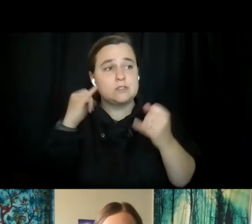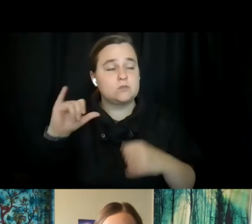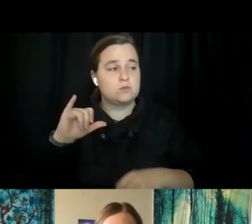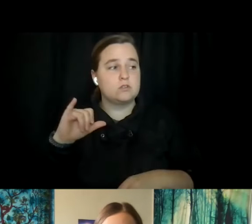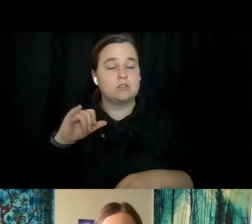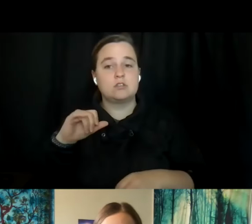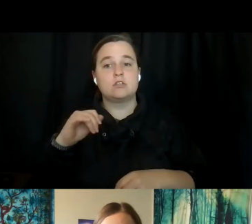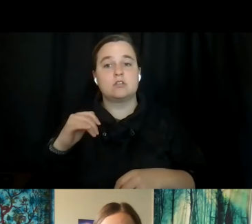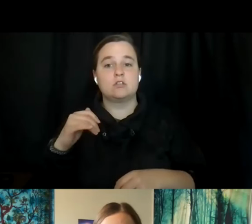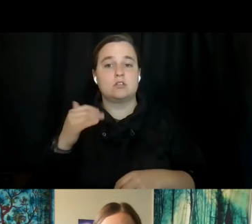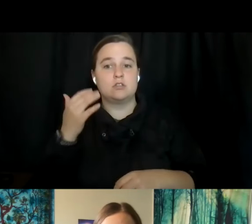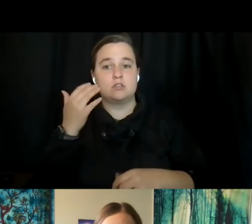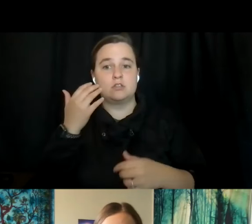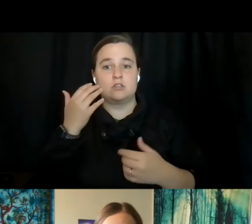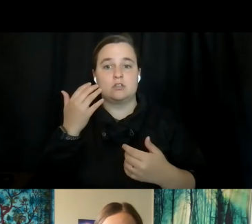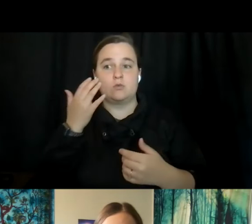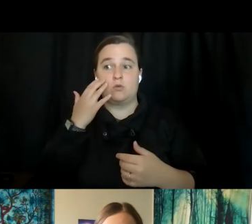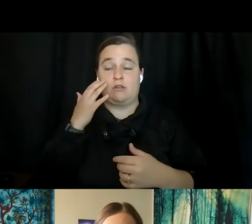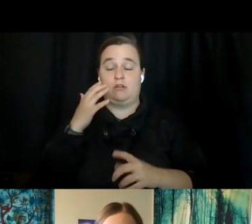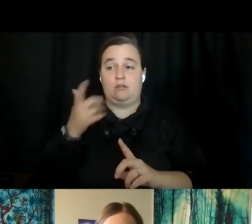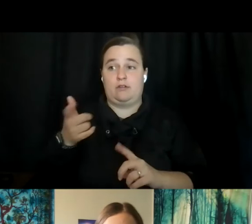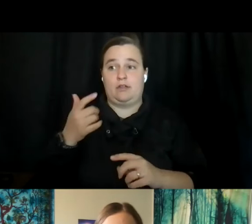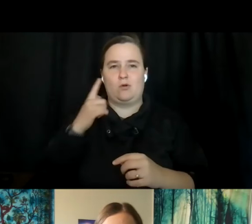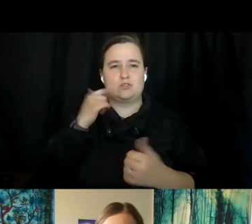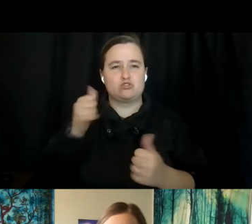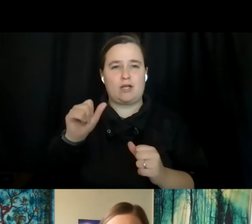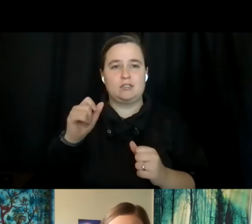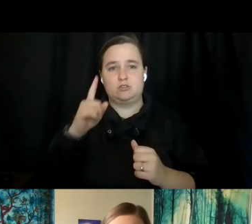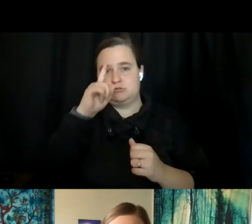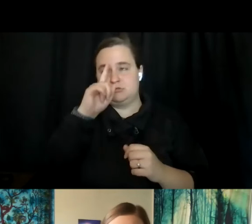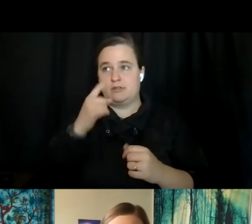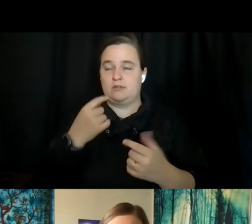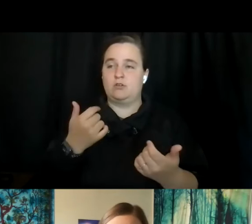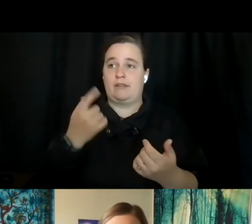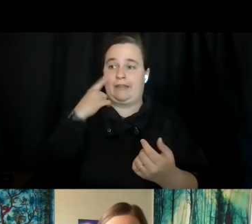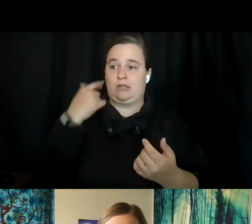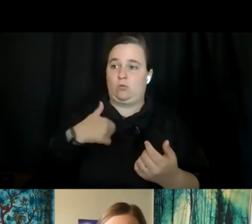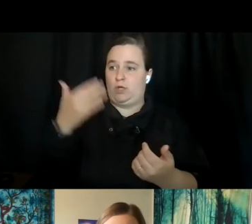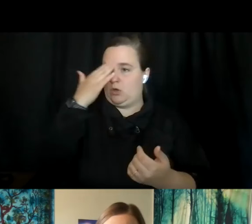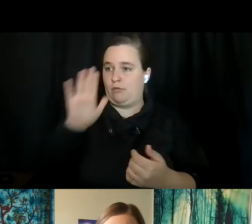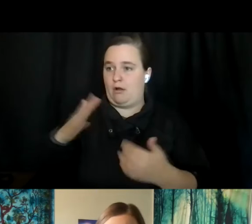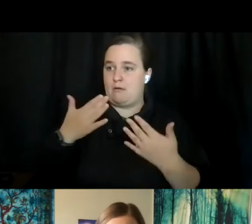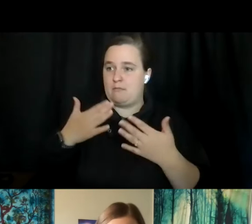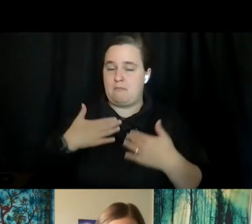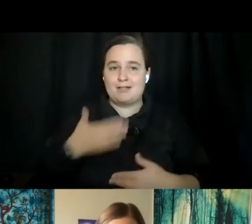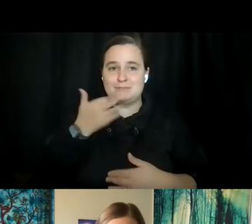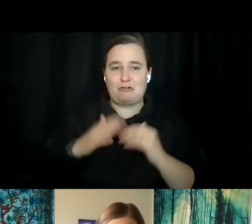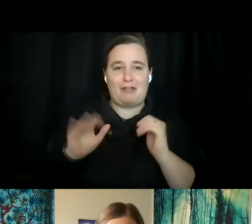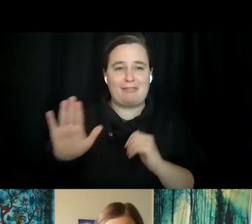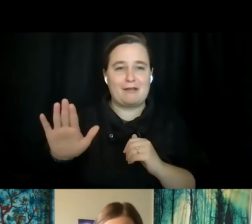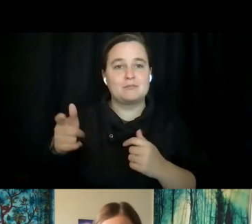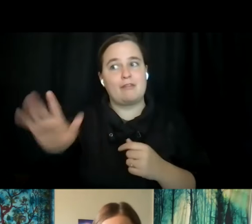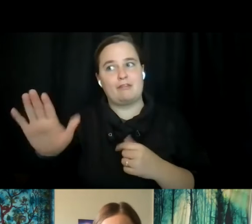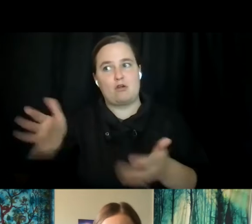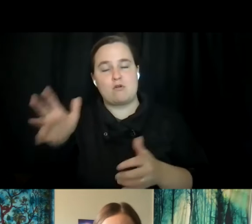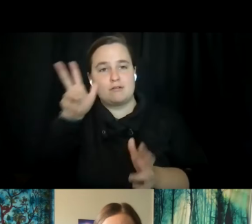someone else's body wisdom more than they do, whereas they're listening to their own bodies and what their body needs. So that sense